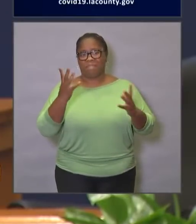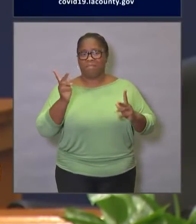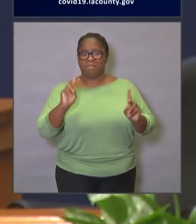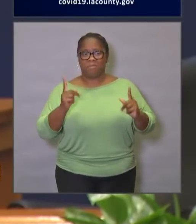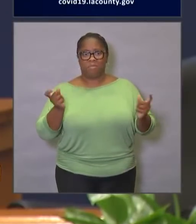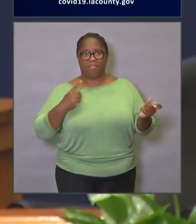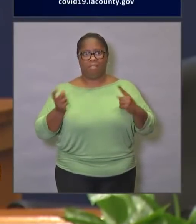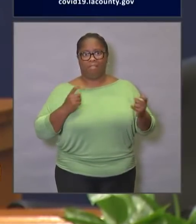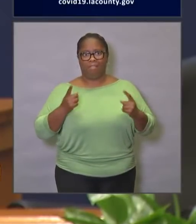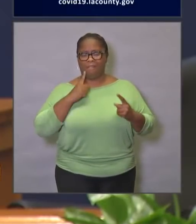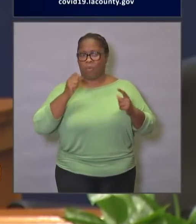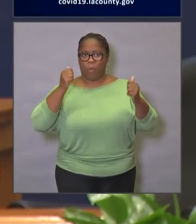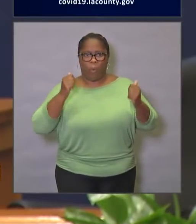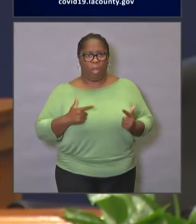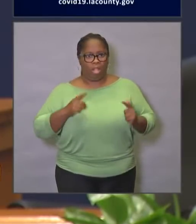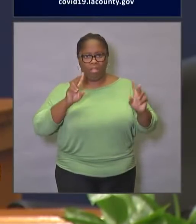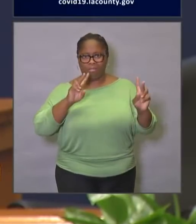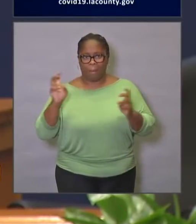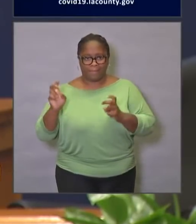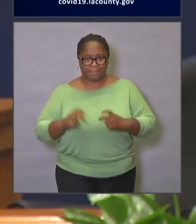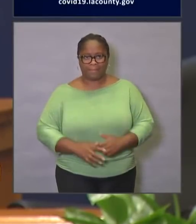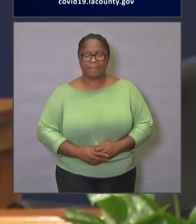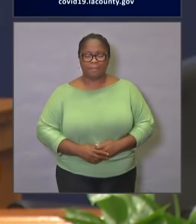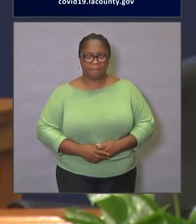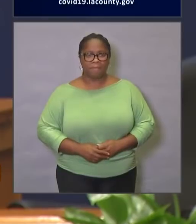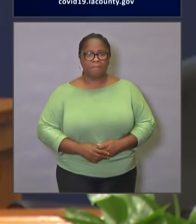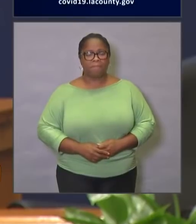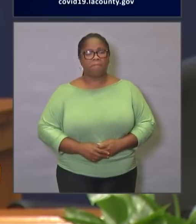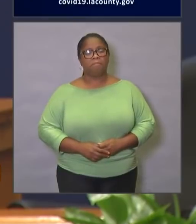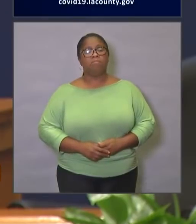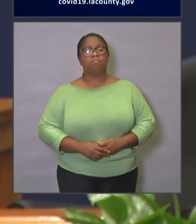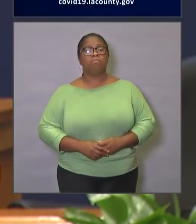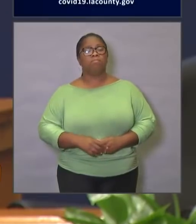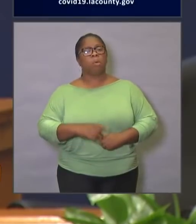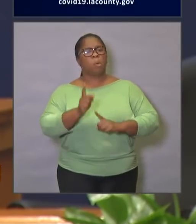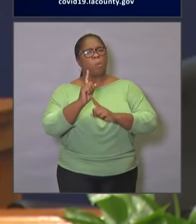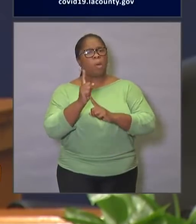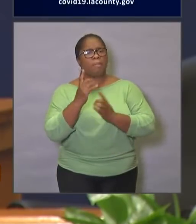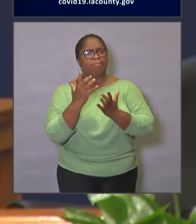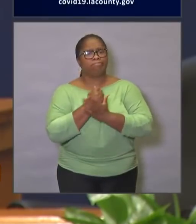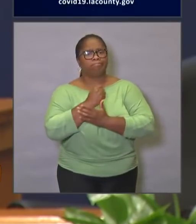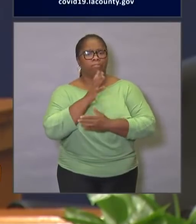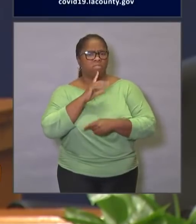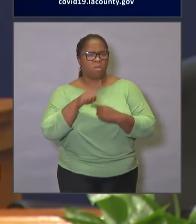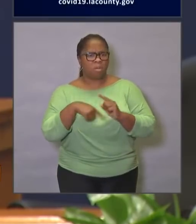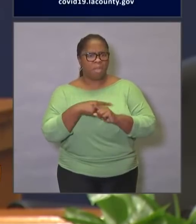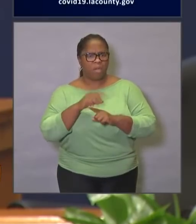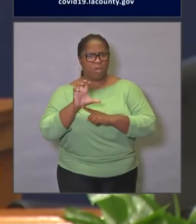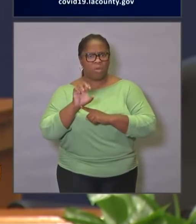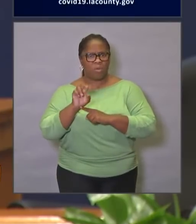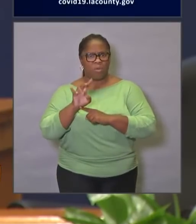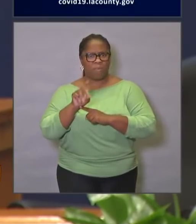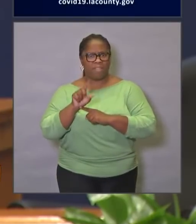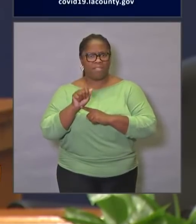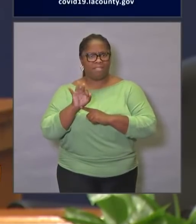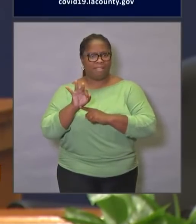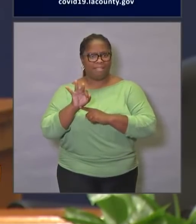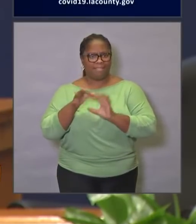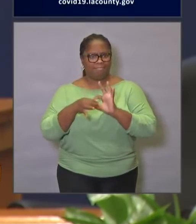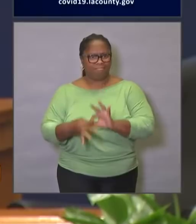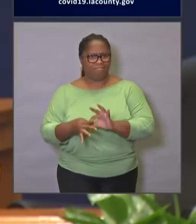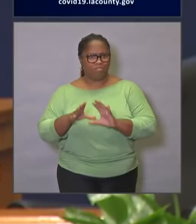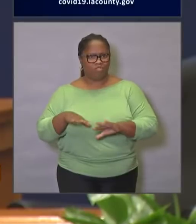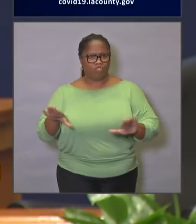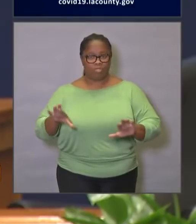on all of these topics. I do want to also spend a minute just talking about what do we know about COVID-19 in children, and I'll take the